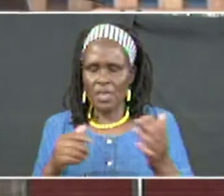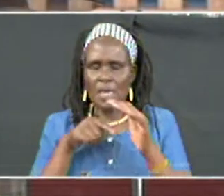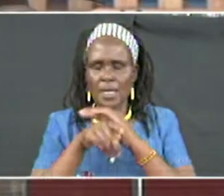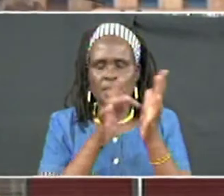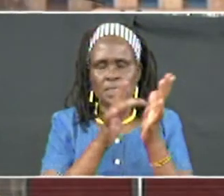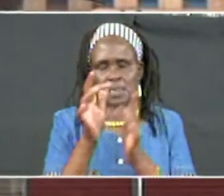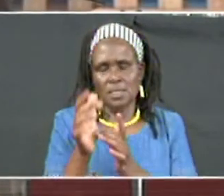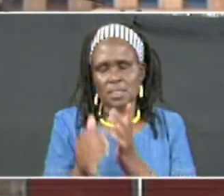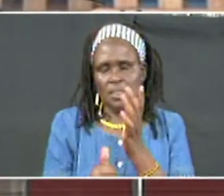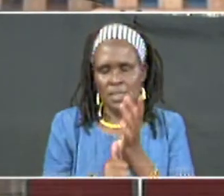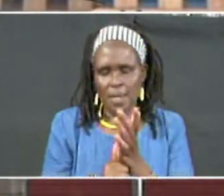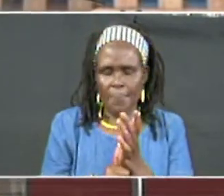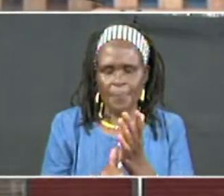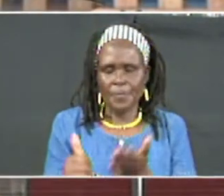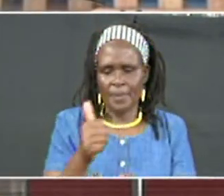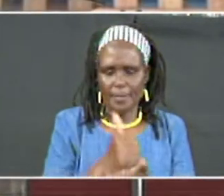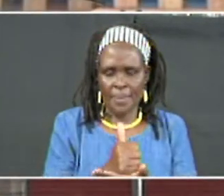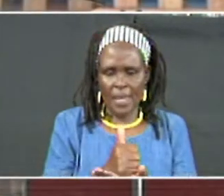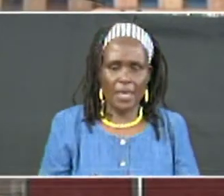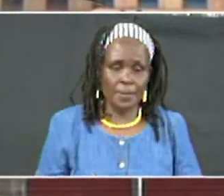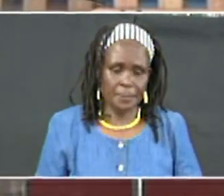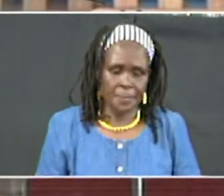name. Amen.